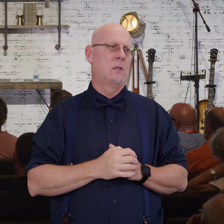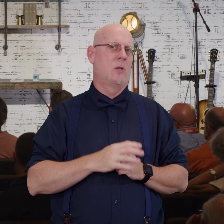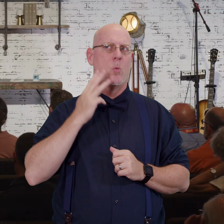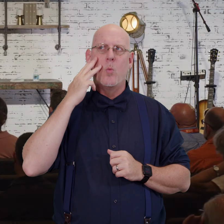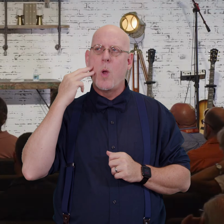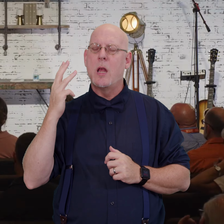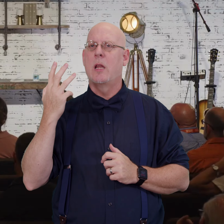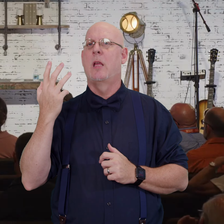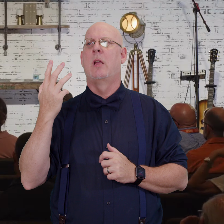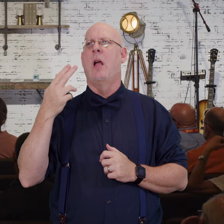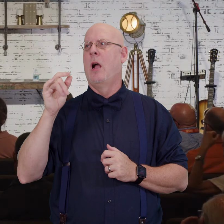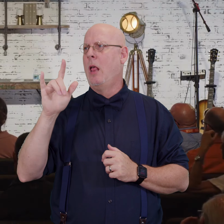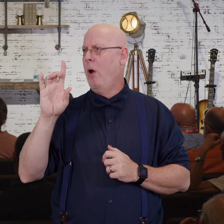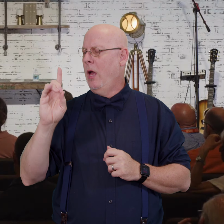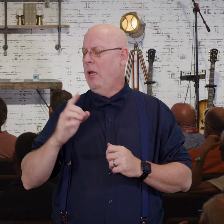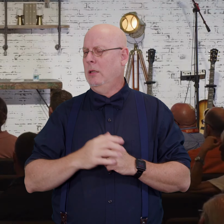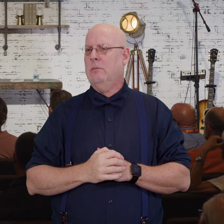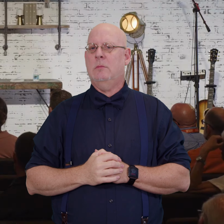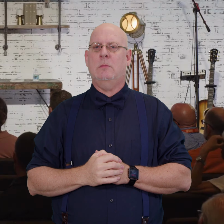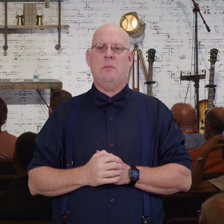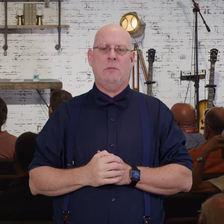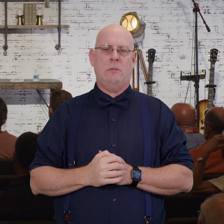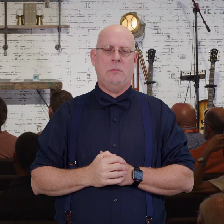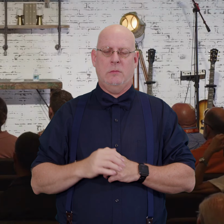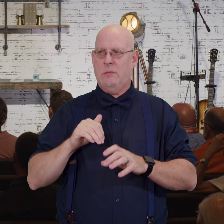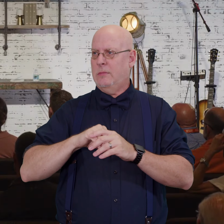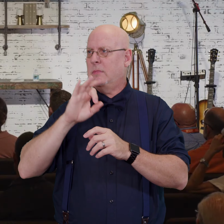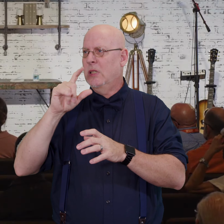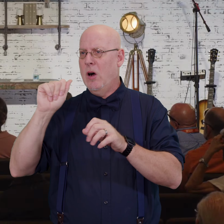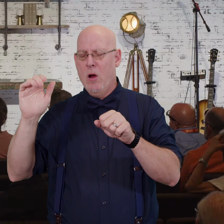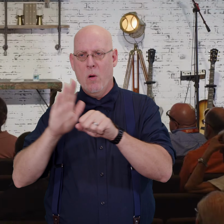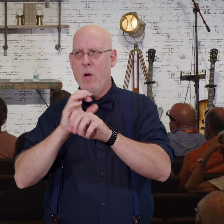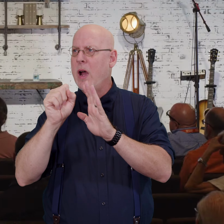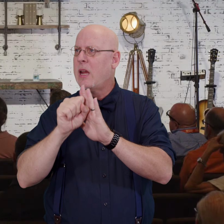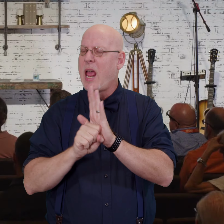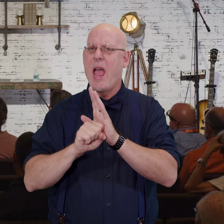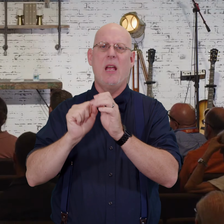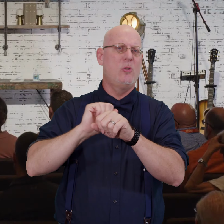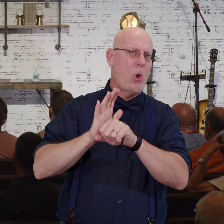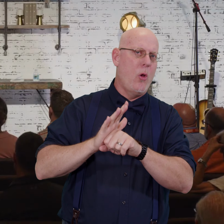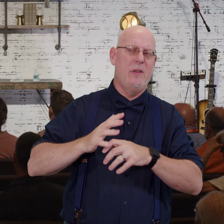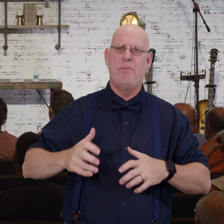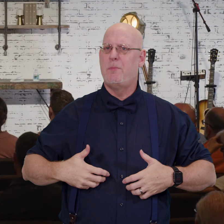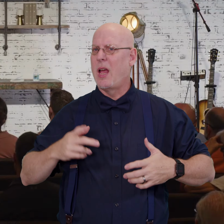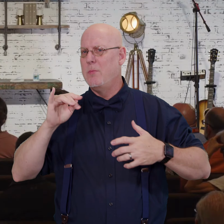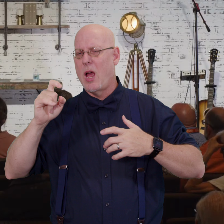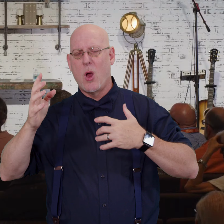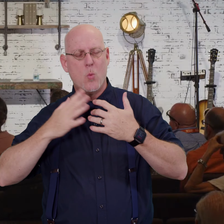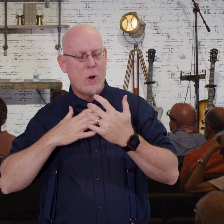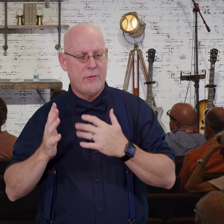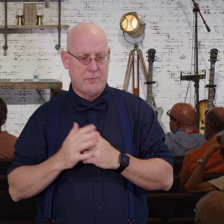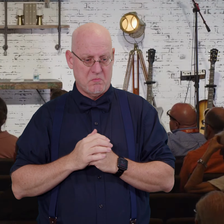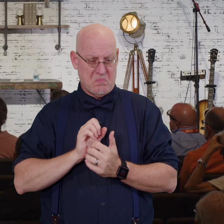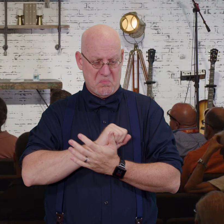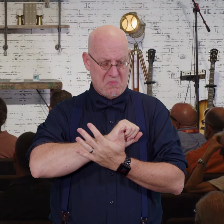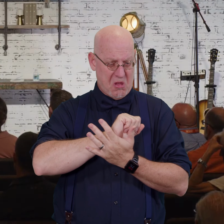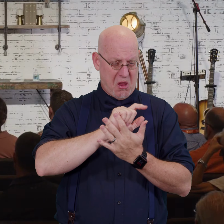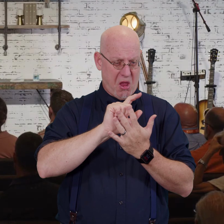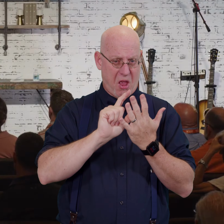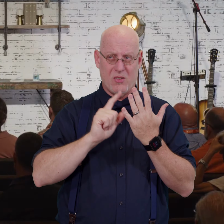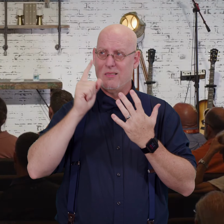in Washington or in Hollywood or across the state of Florida. COVID, monkeypox, whatever it might be, all this